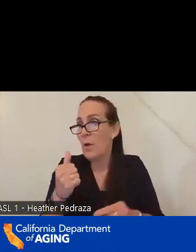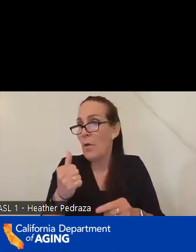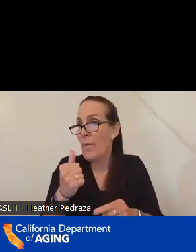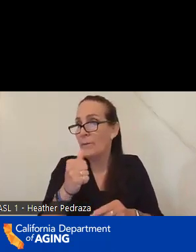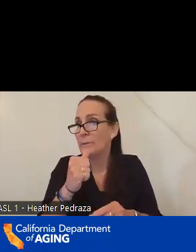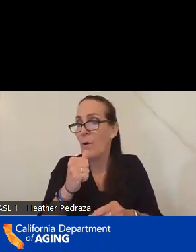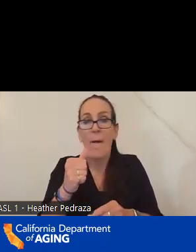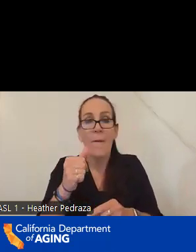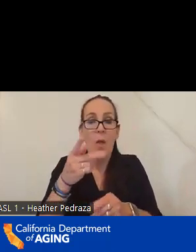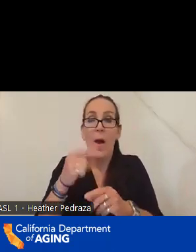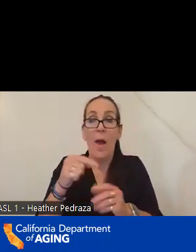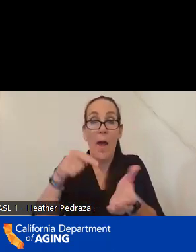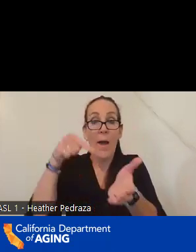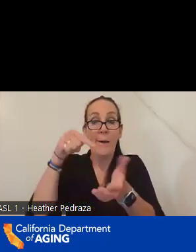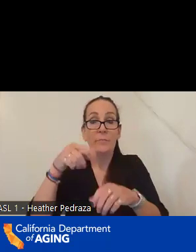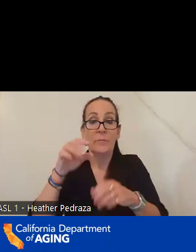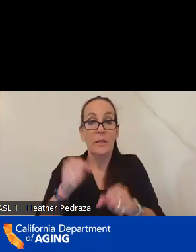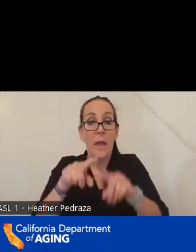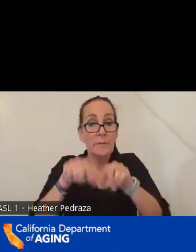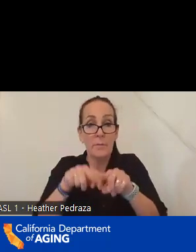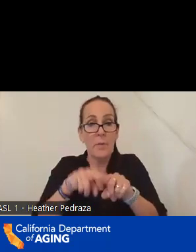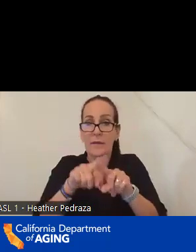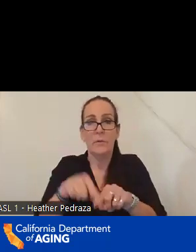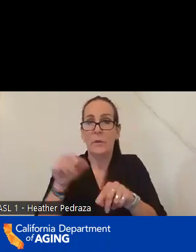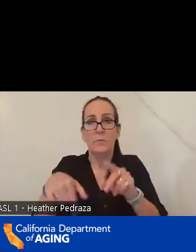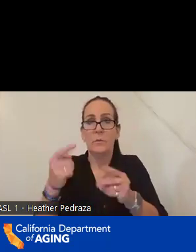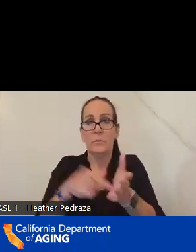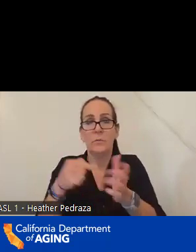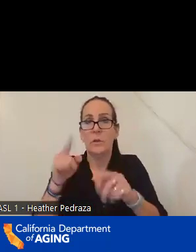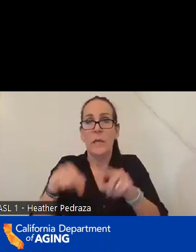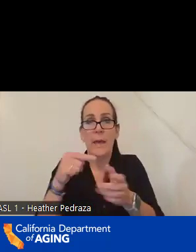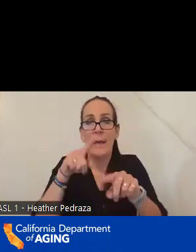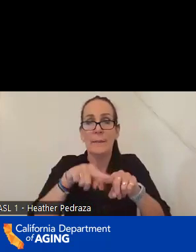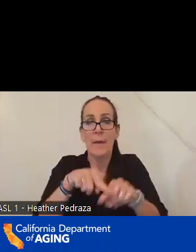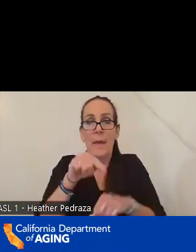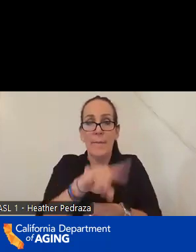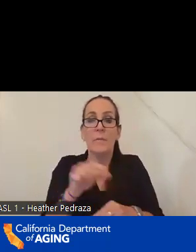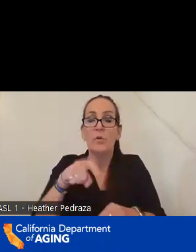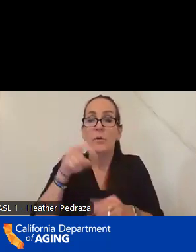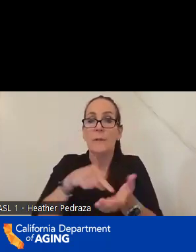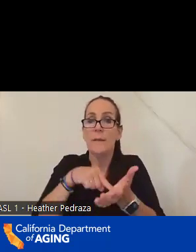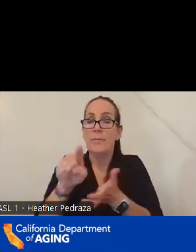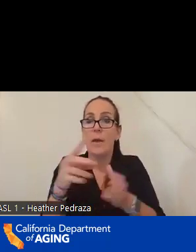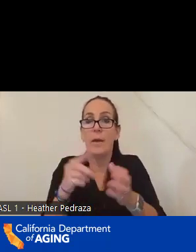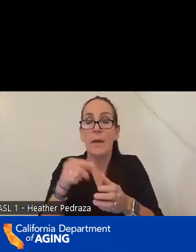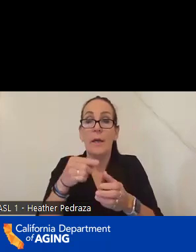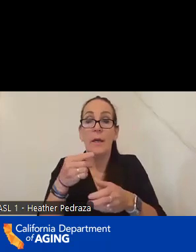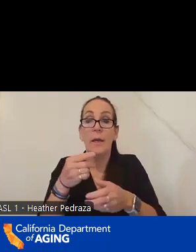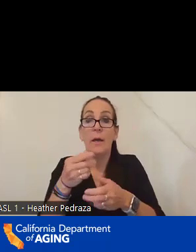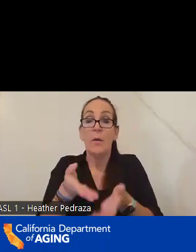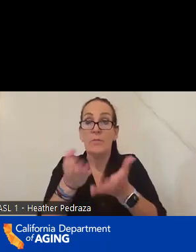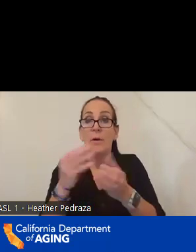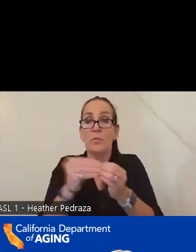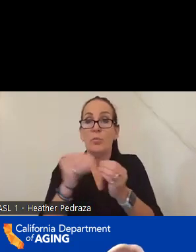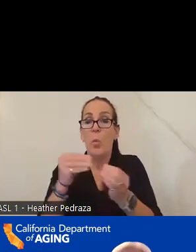they don't care. And really, it comes down to the fact that we need to pay providers more money and we need to move